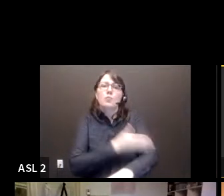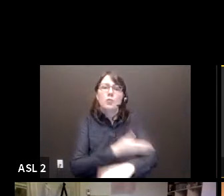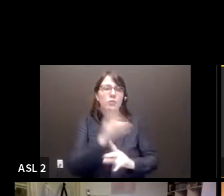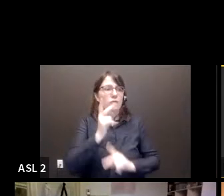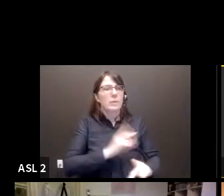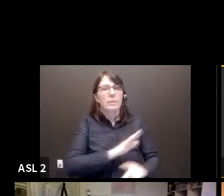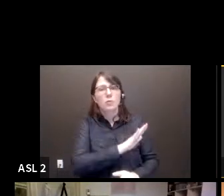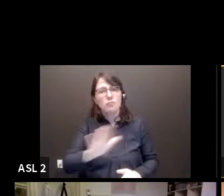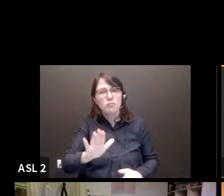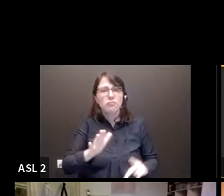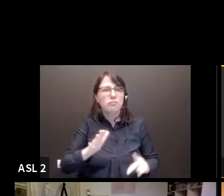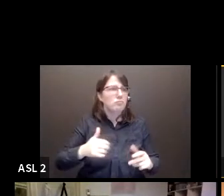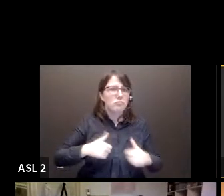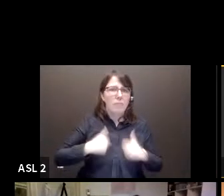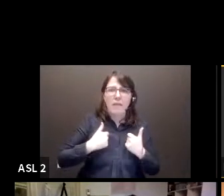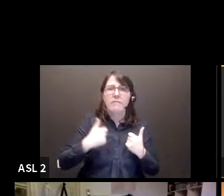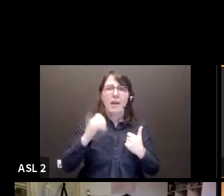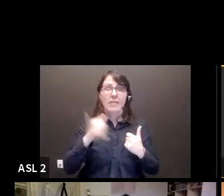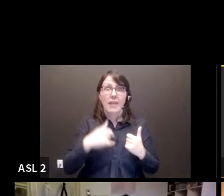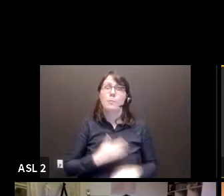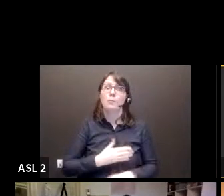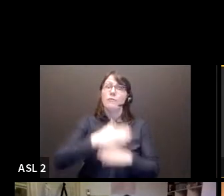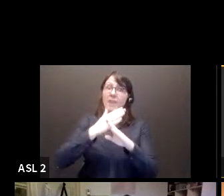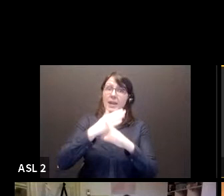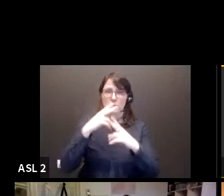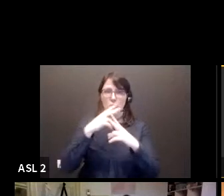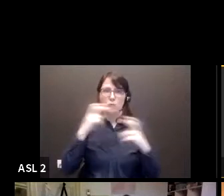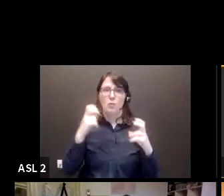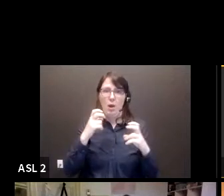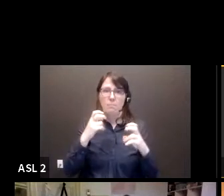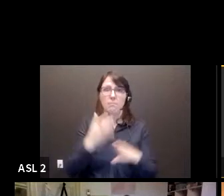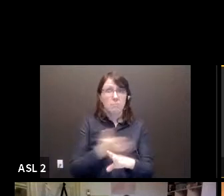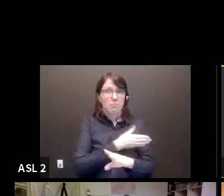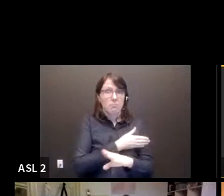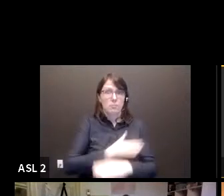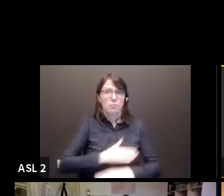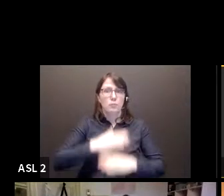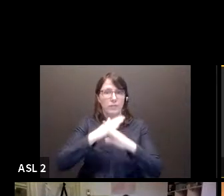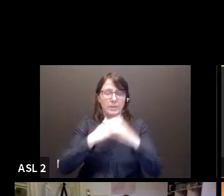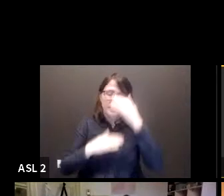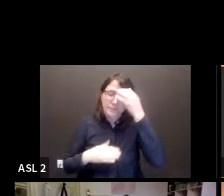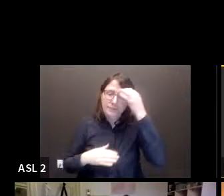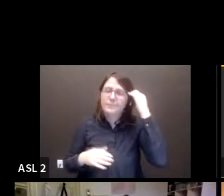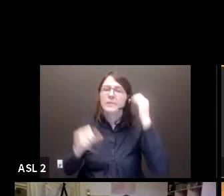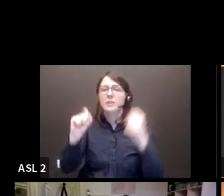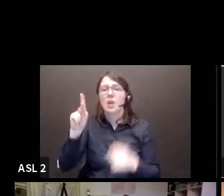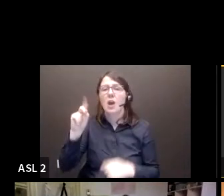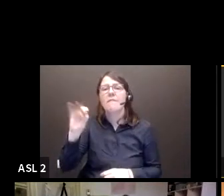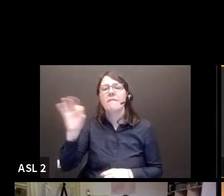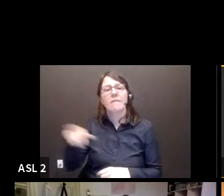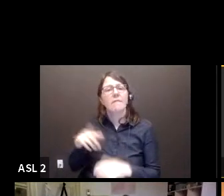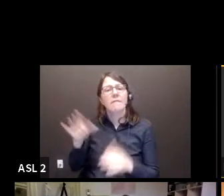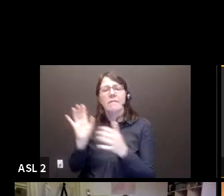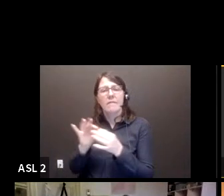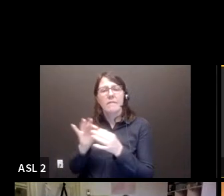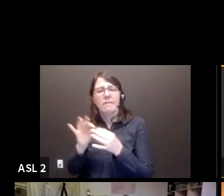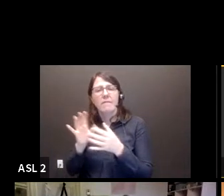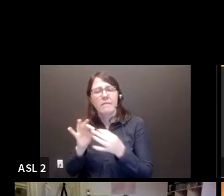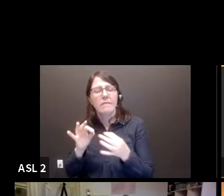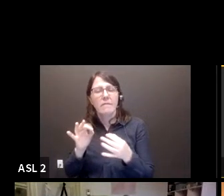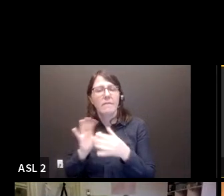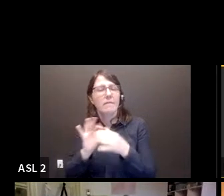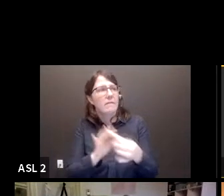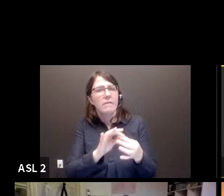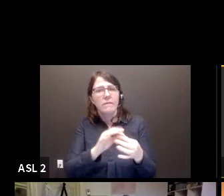prevention his argument relies heavily on the alleged comments made by the chief an interesting source to quote given that she slowly